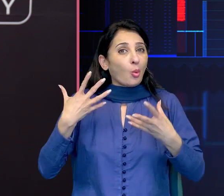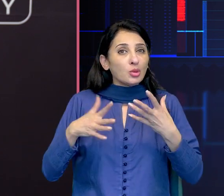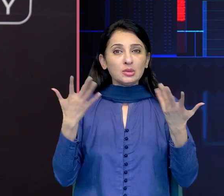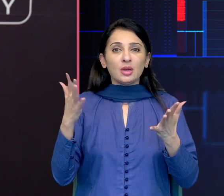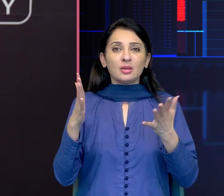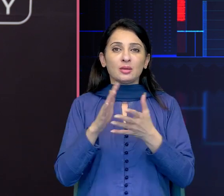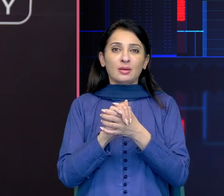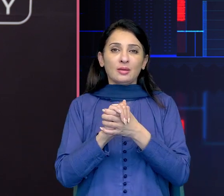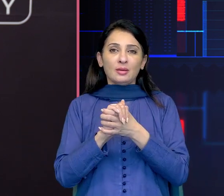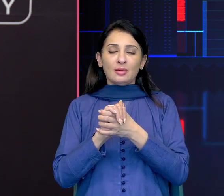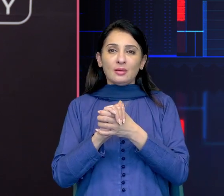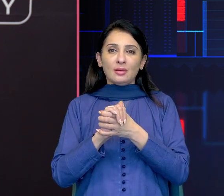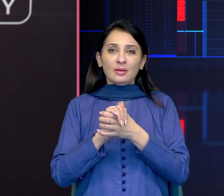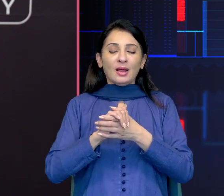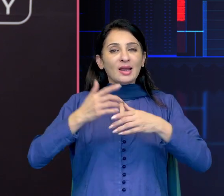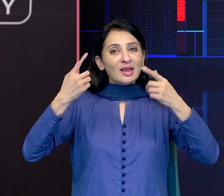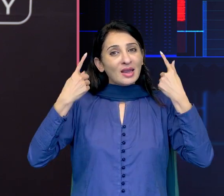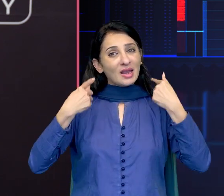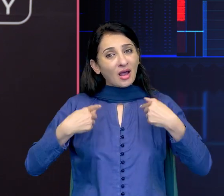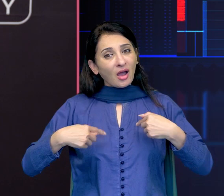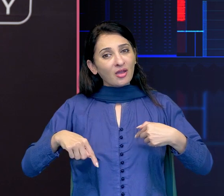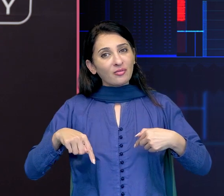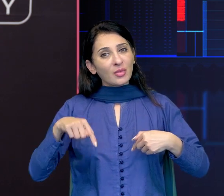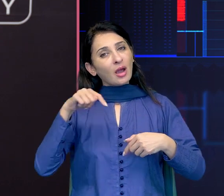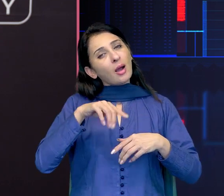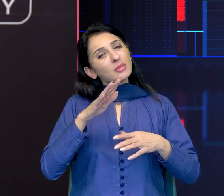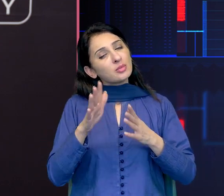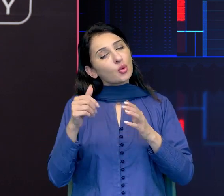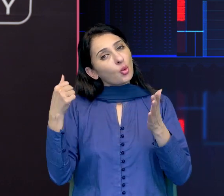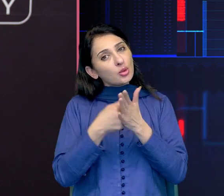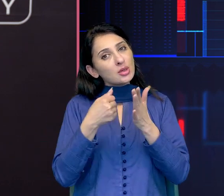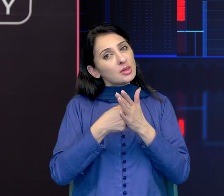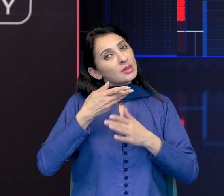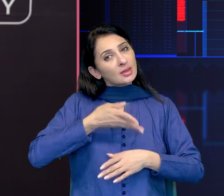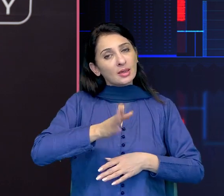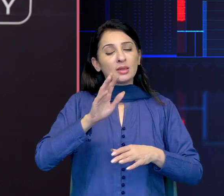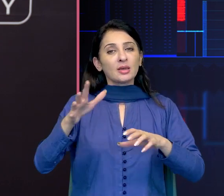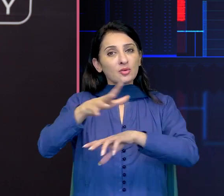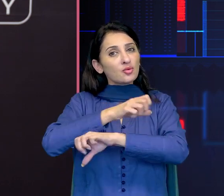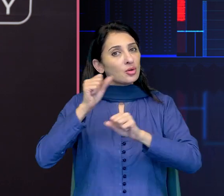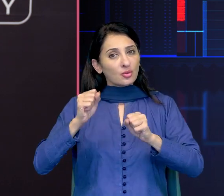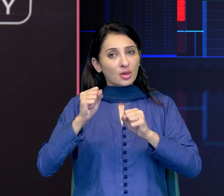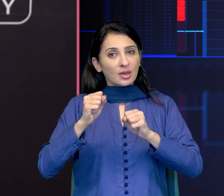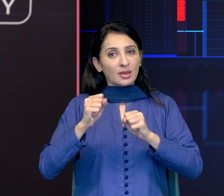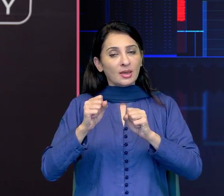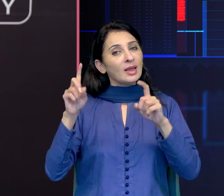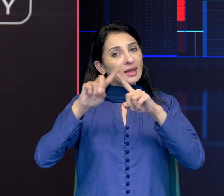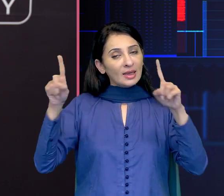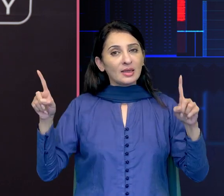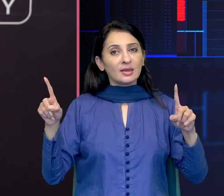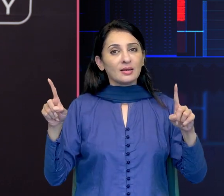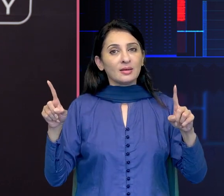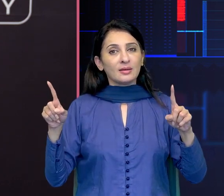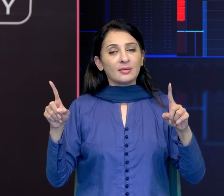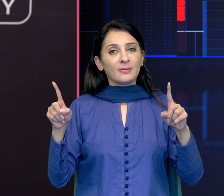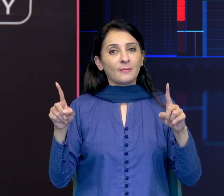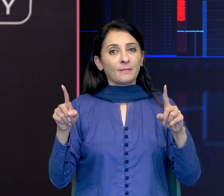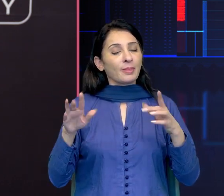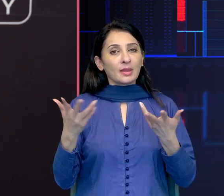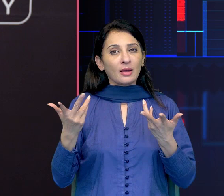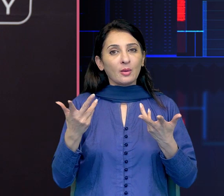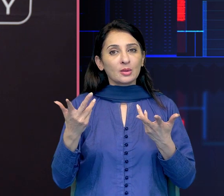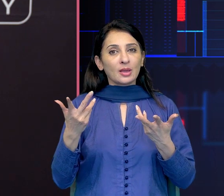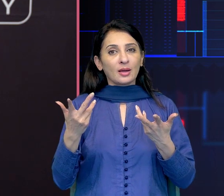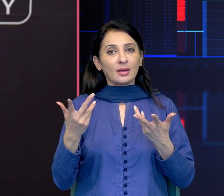is nothing heroic about life. Life has its own course. No matter how you want